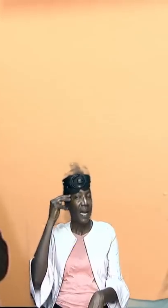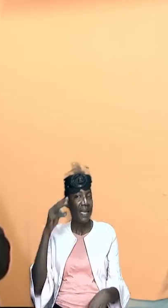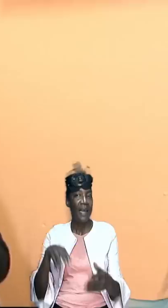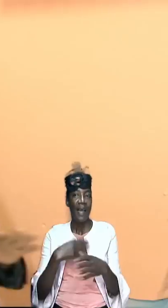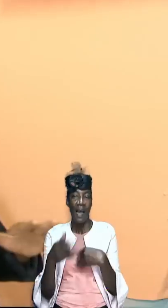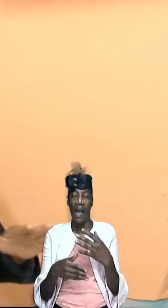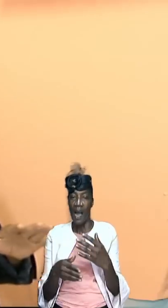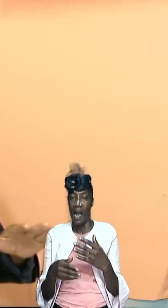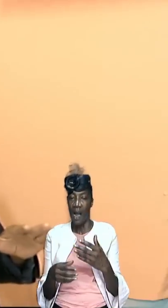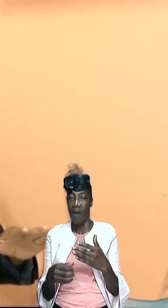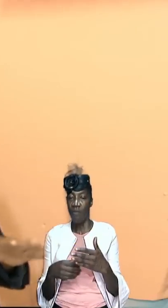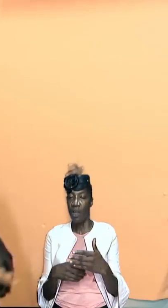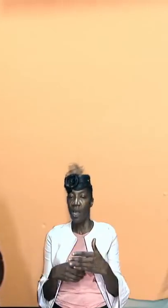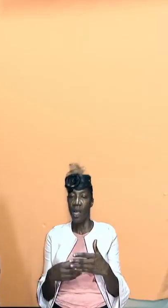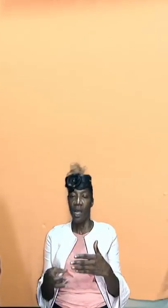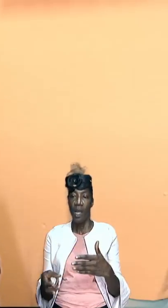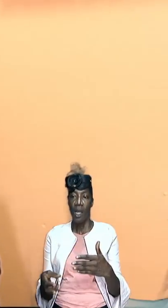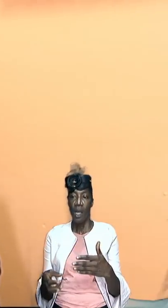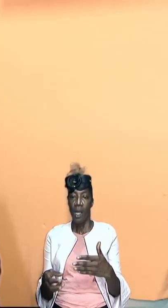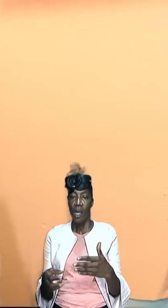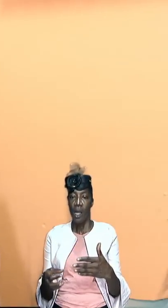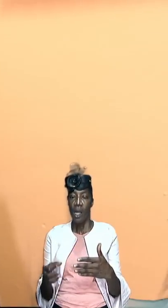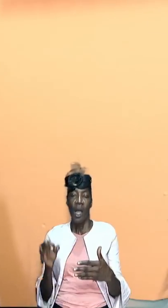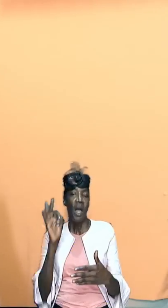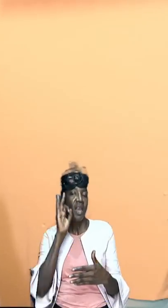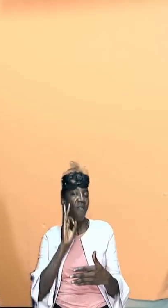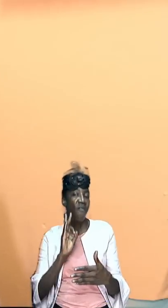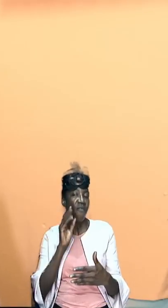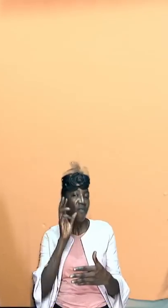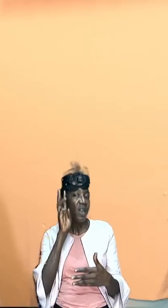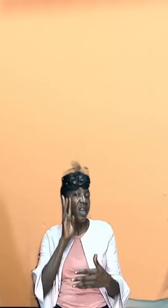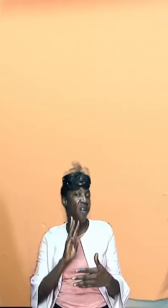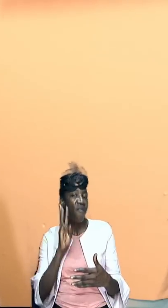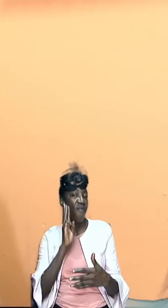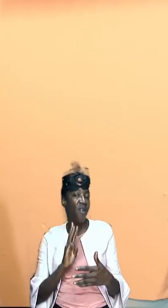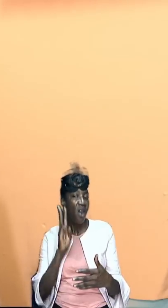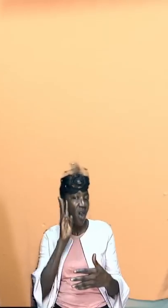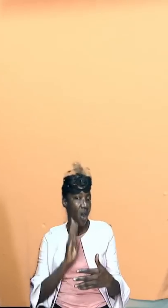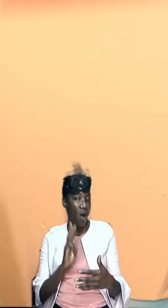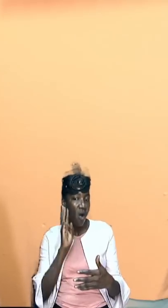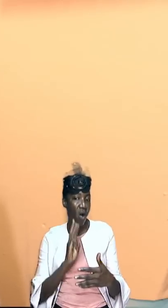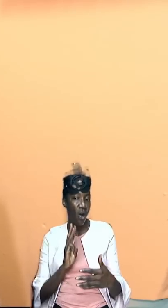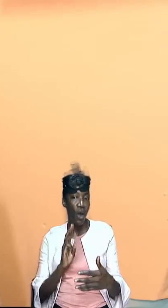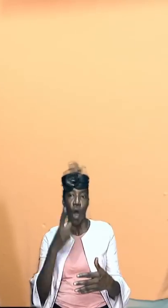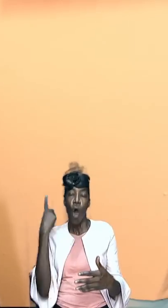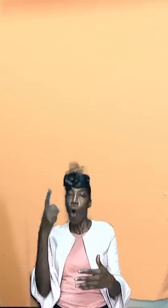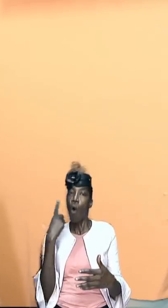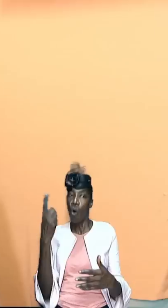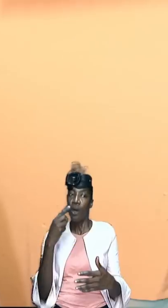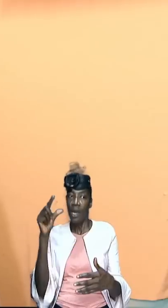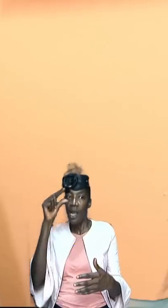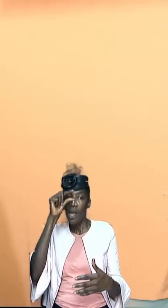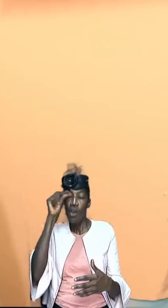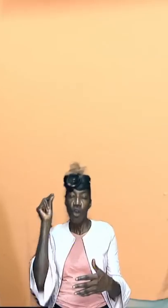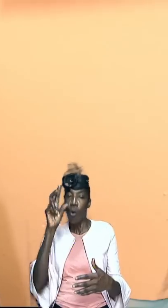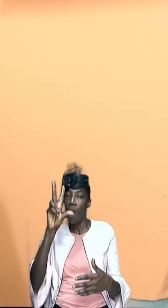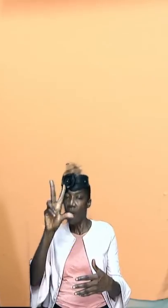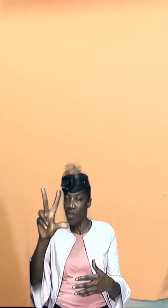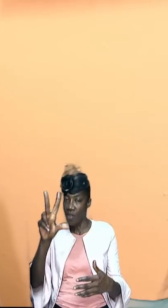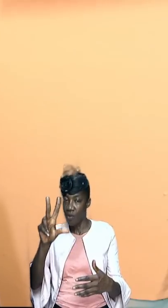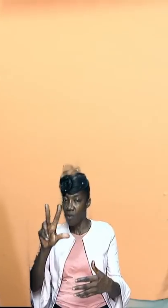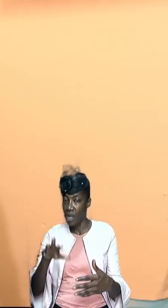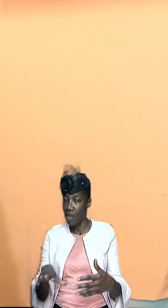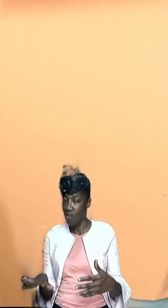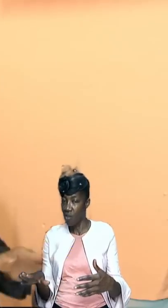flood, after judgment, there were only Noah and his three sons and their